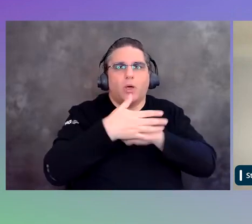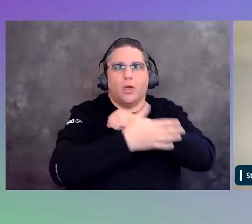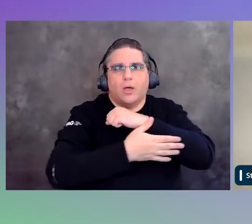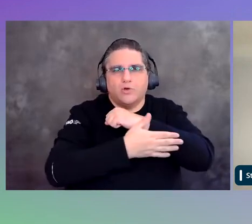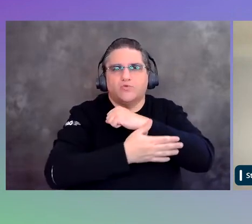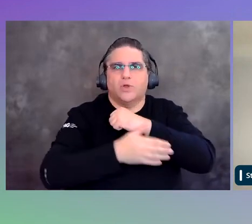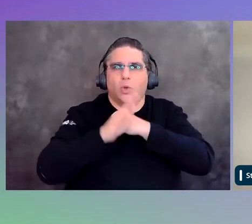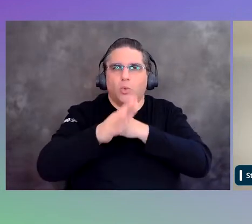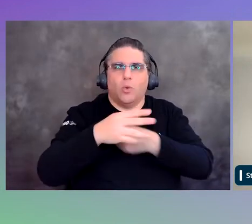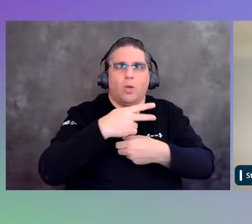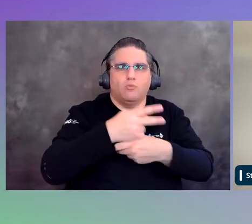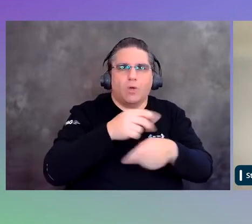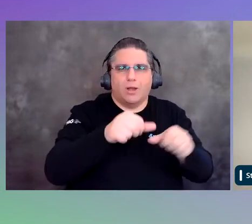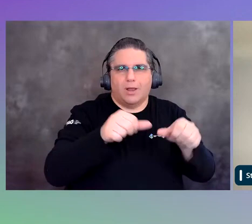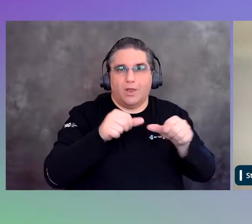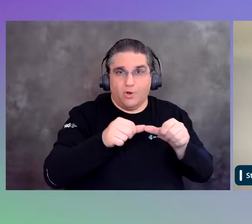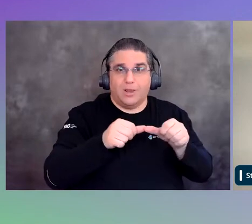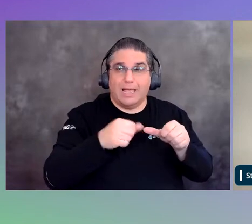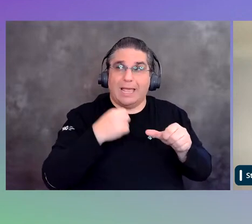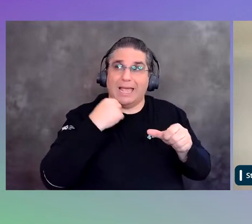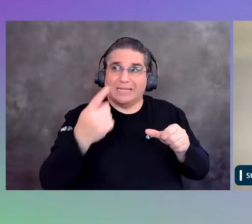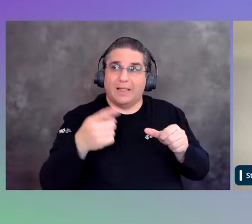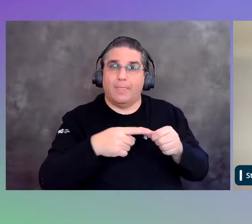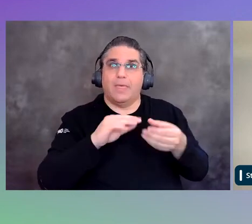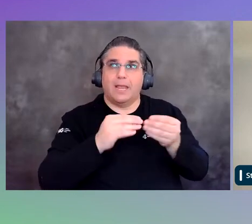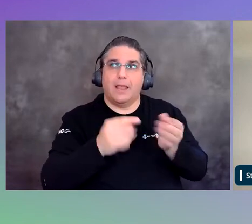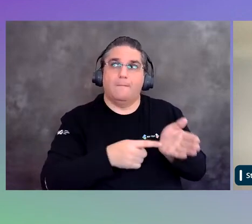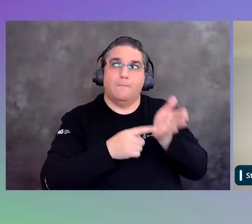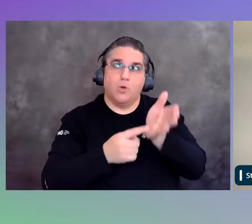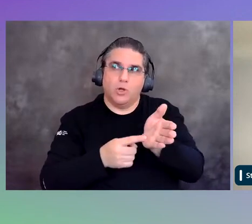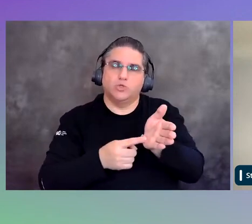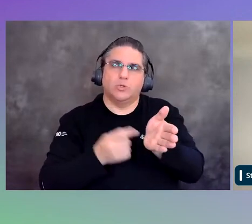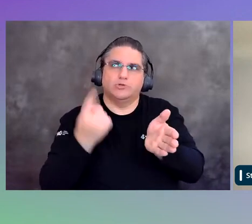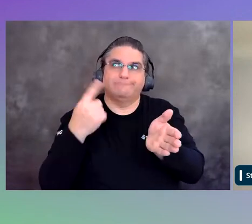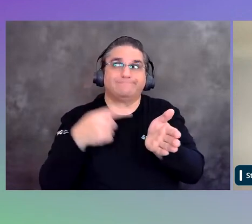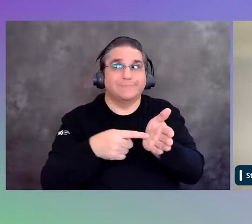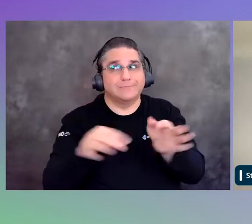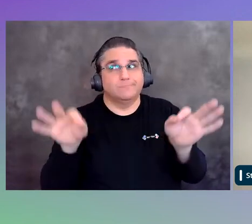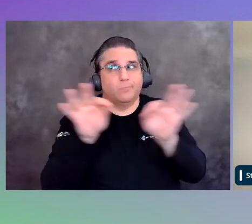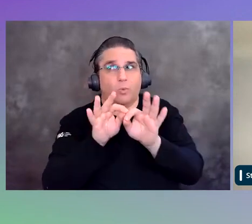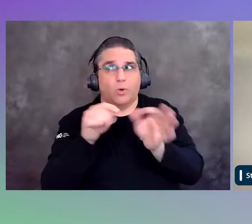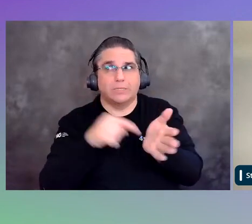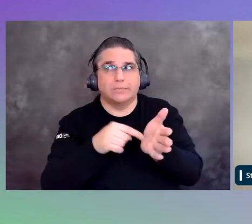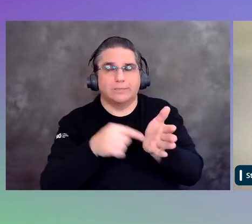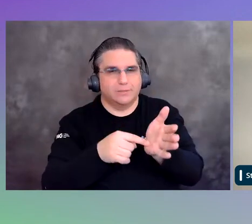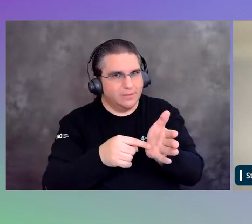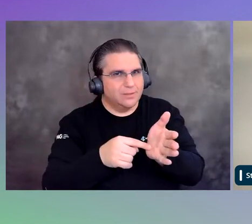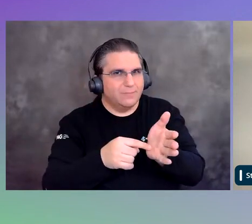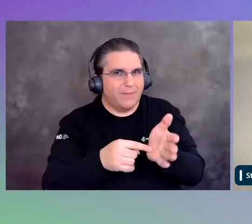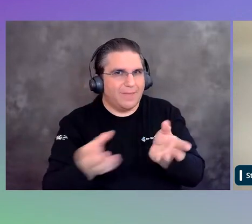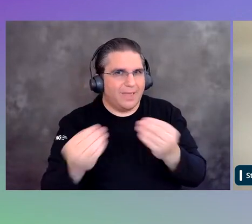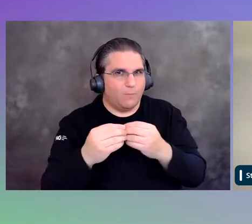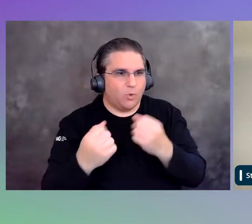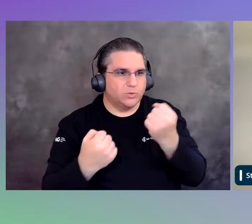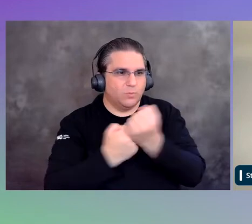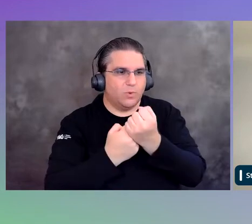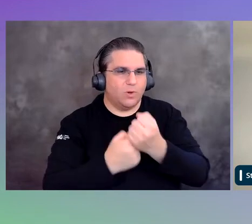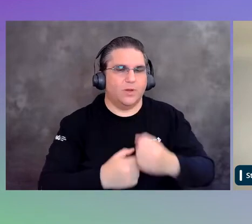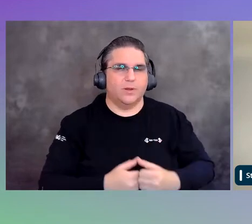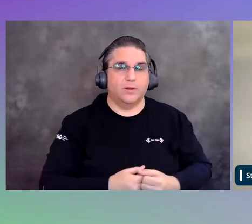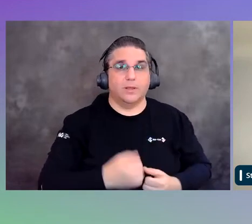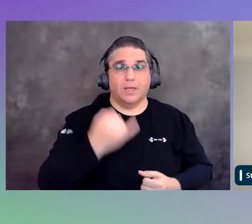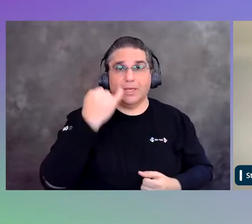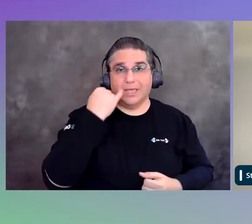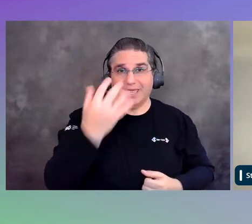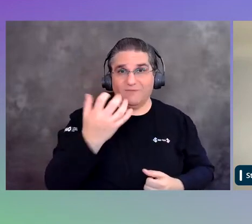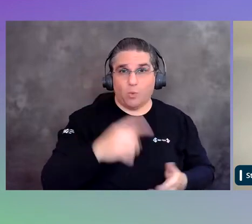of that. That will help start getting you some support. But for me, if you want to start doing it by yourself, you can use the free